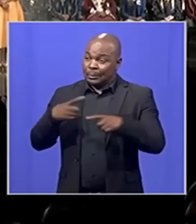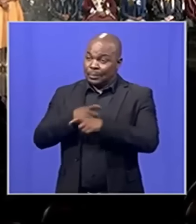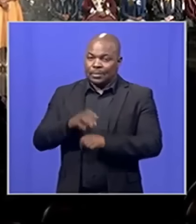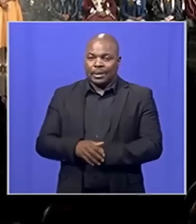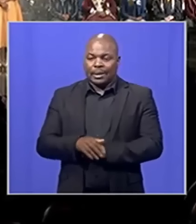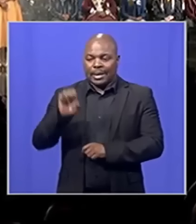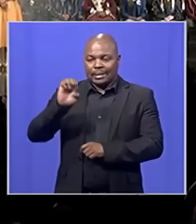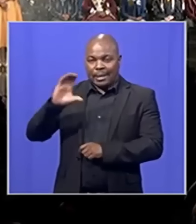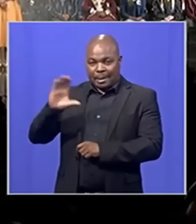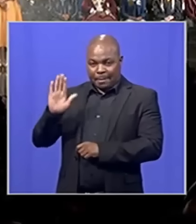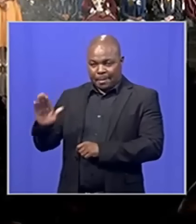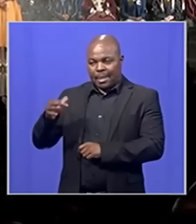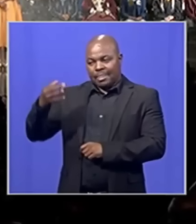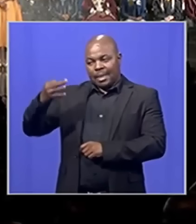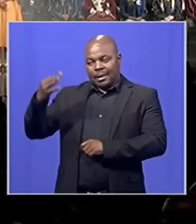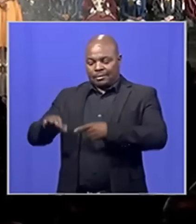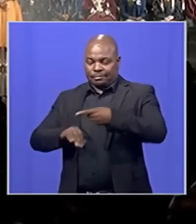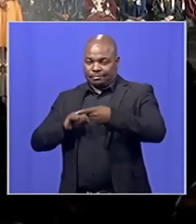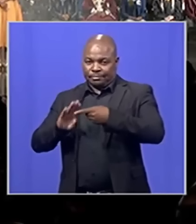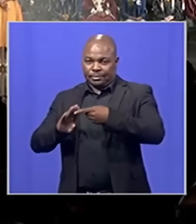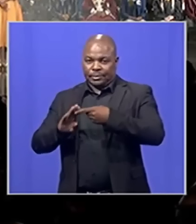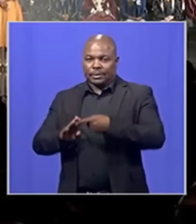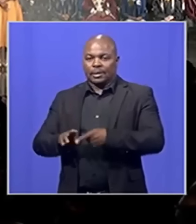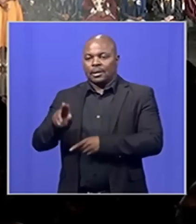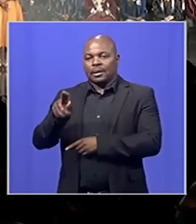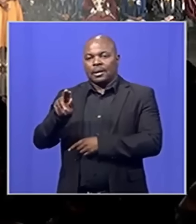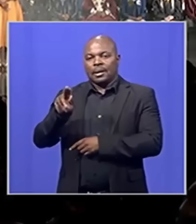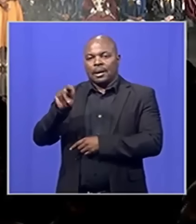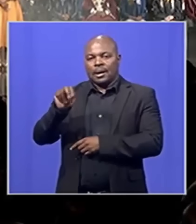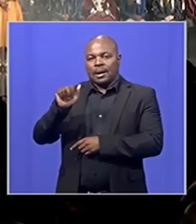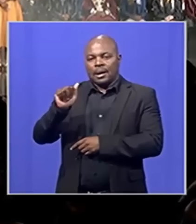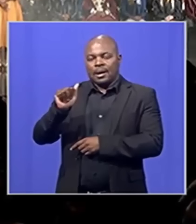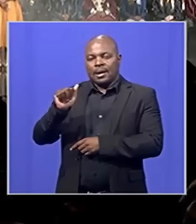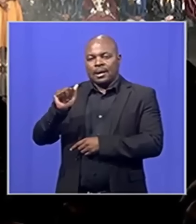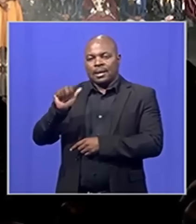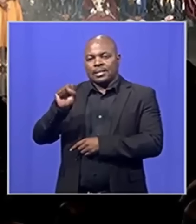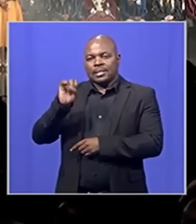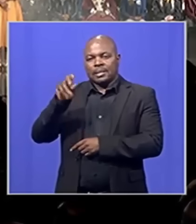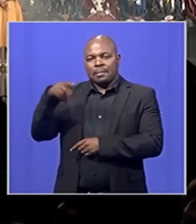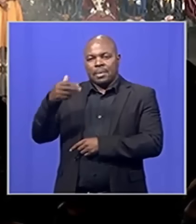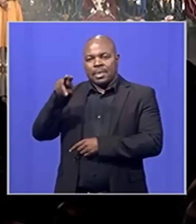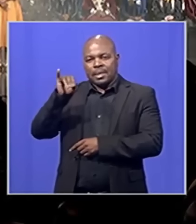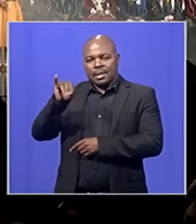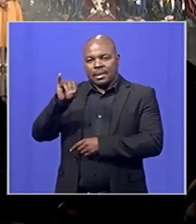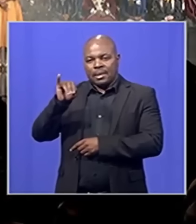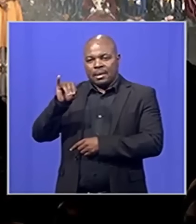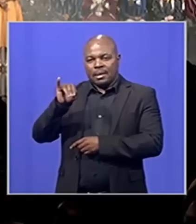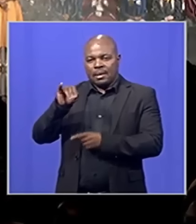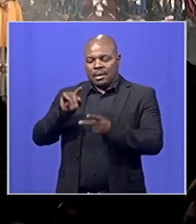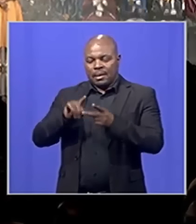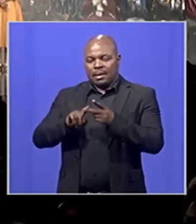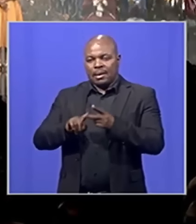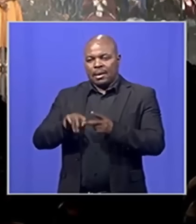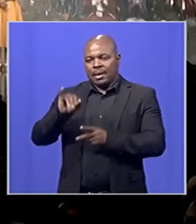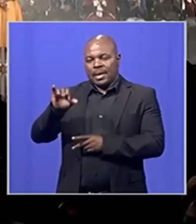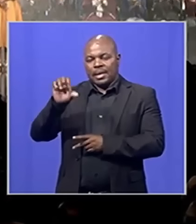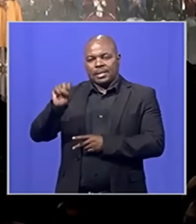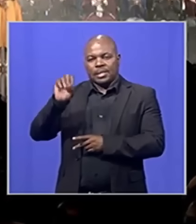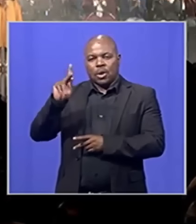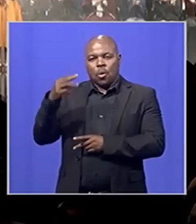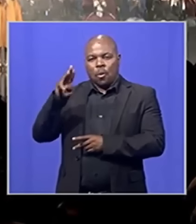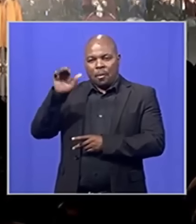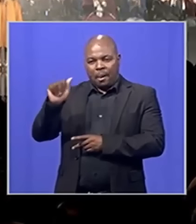in Eastern Cape. The third place is Ngazibini Unathi Ntungwa, Isikoba Nombewu Secondary School in